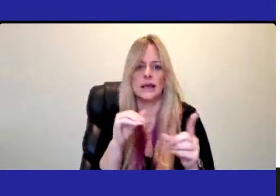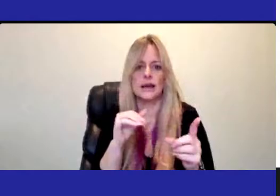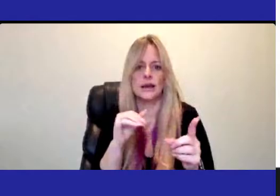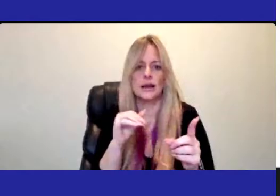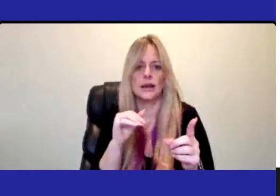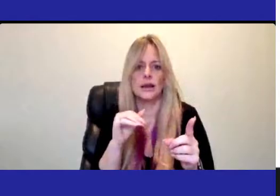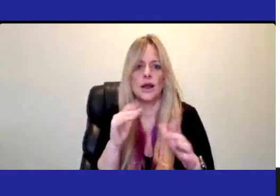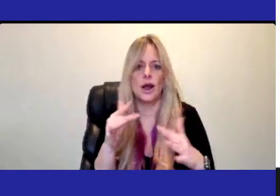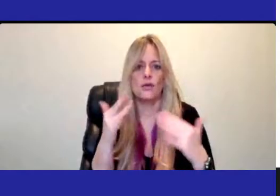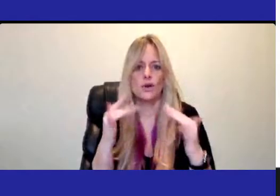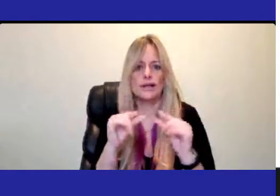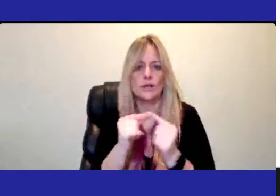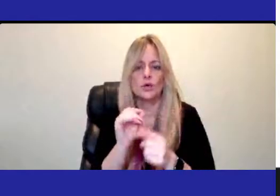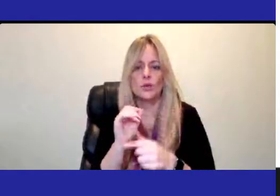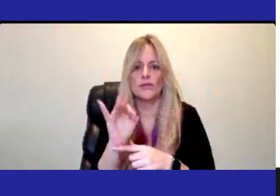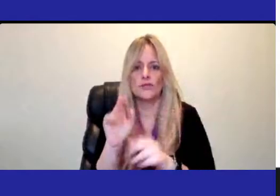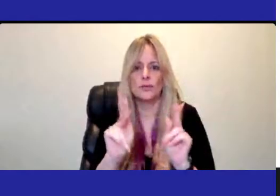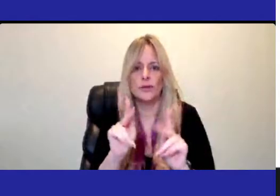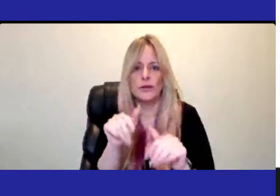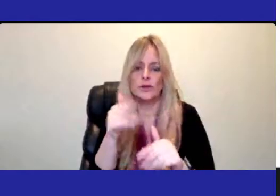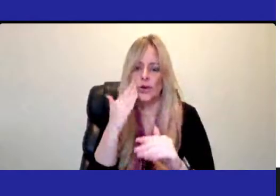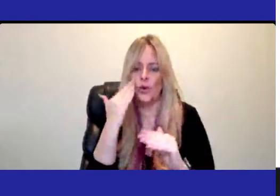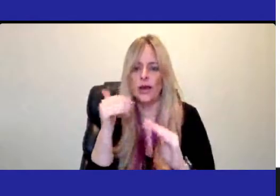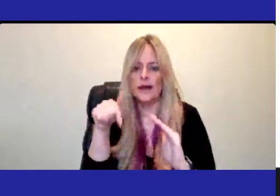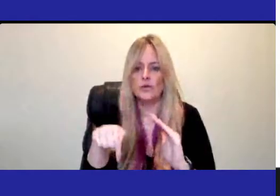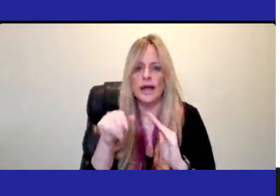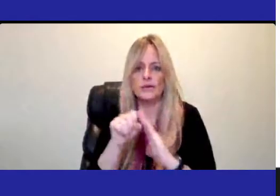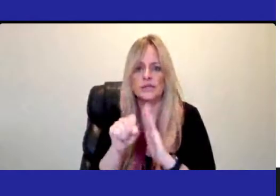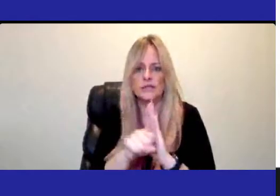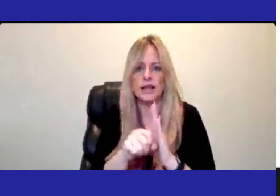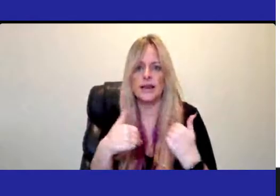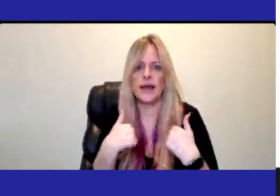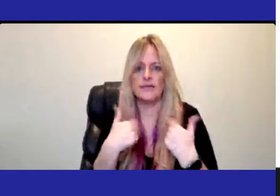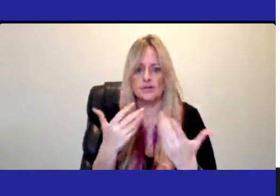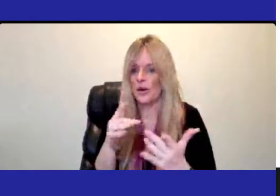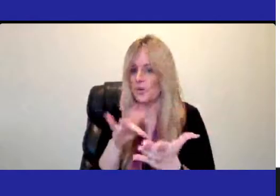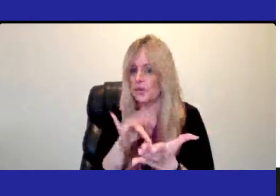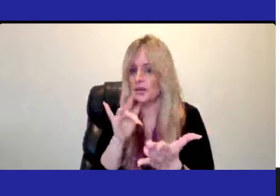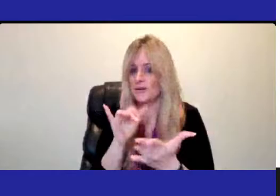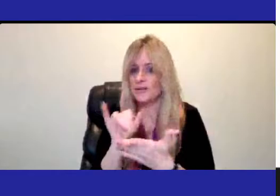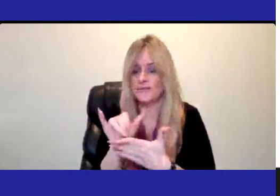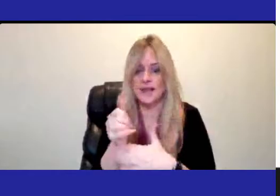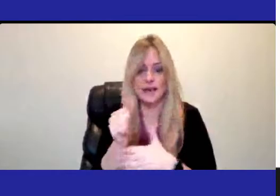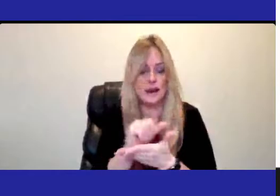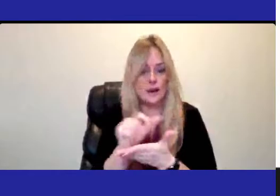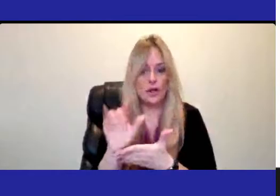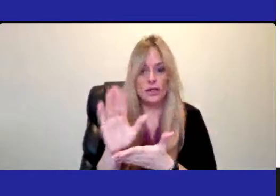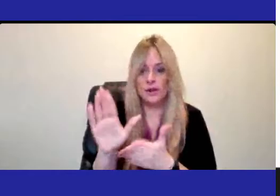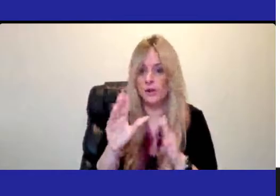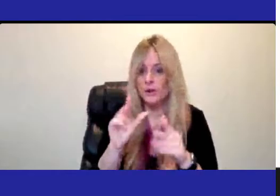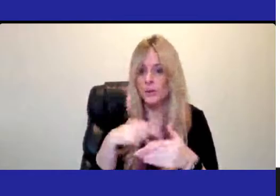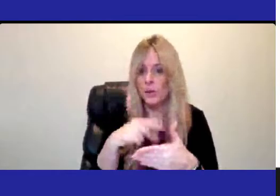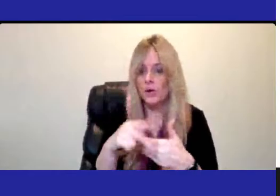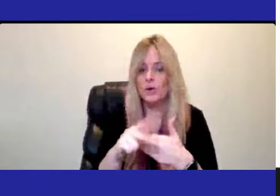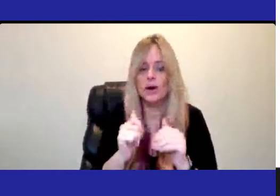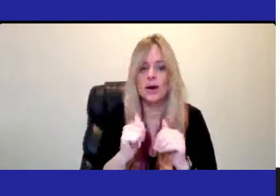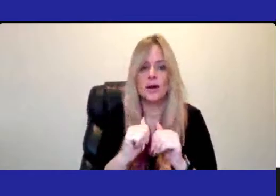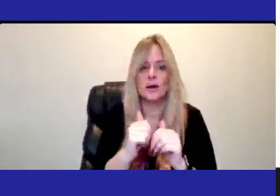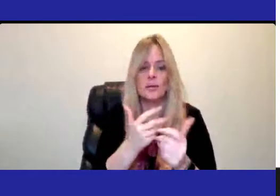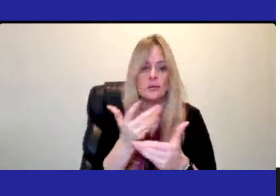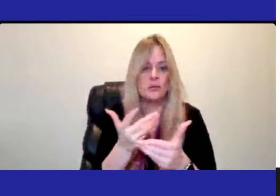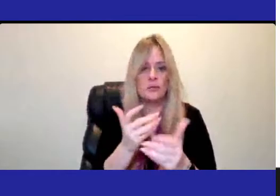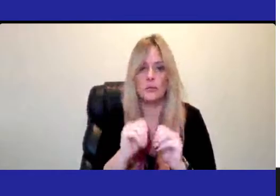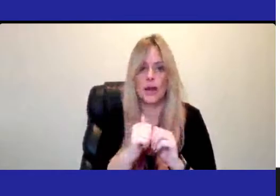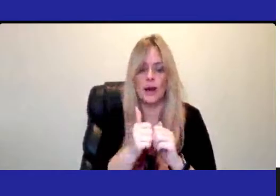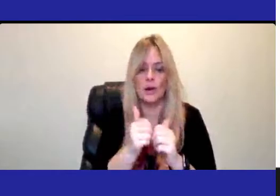has a family practice. So I'm just curious, have we utilized that at all, their program, and how has that